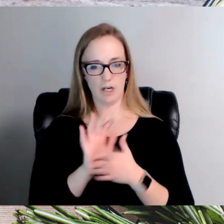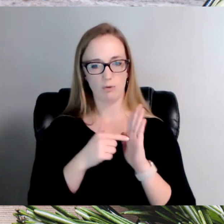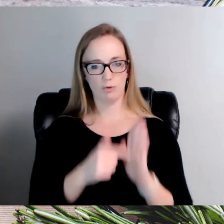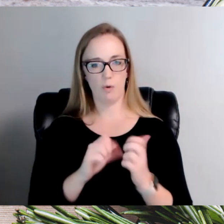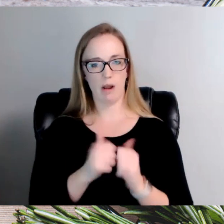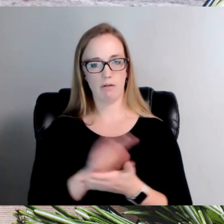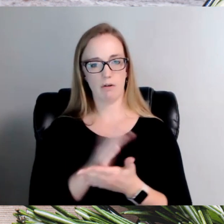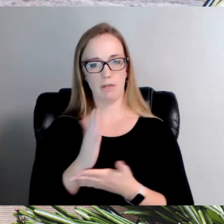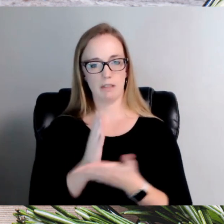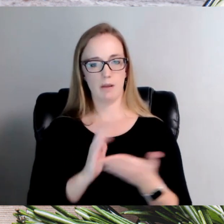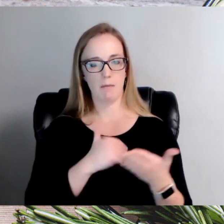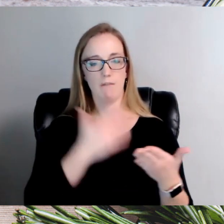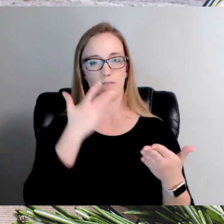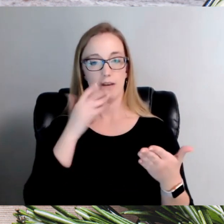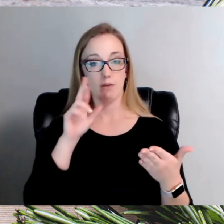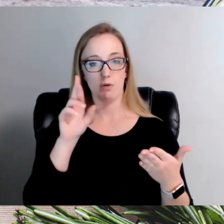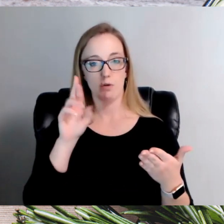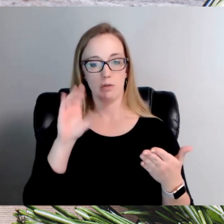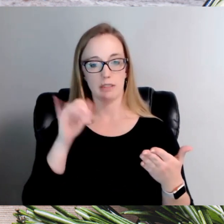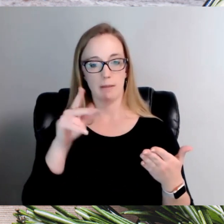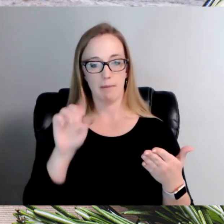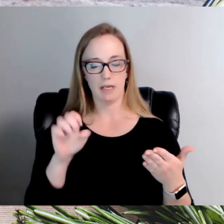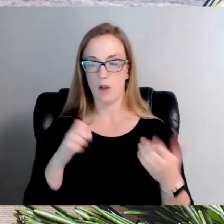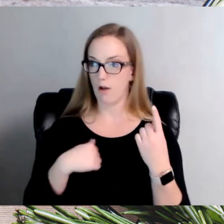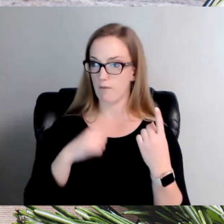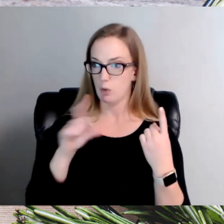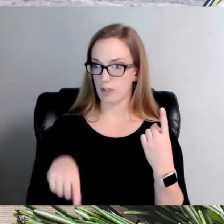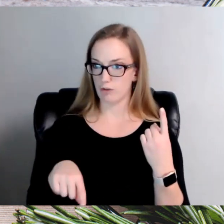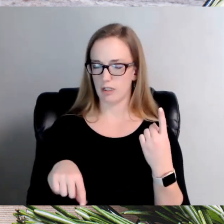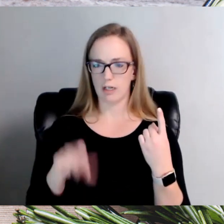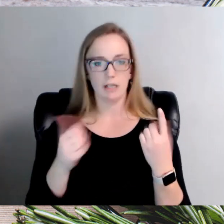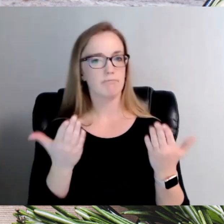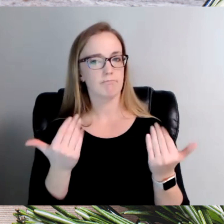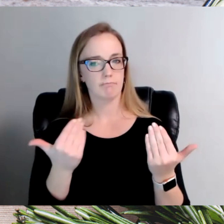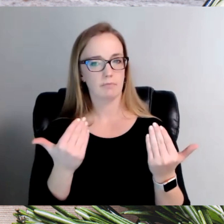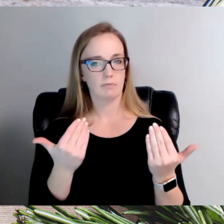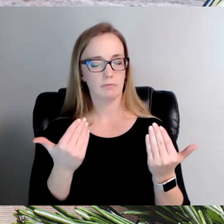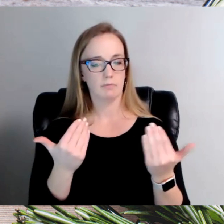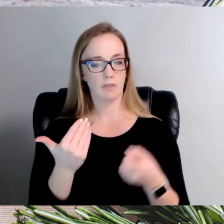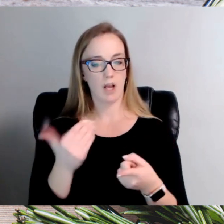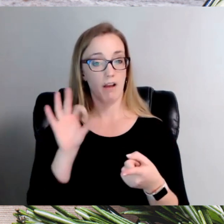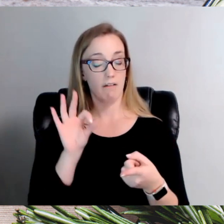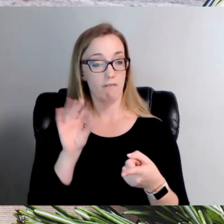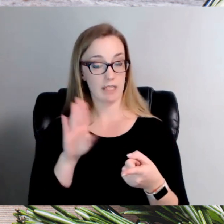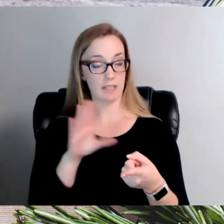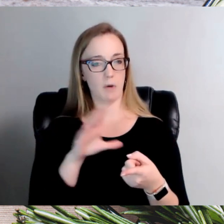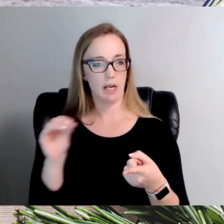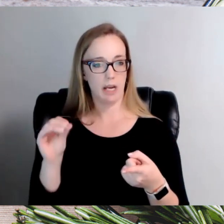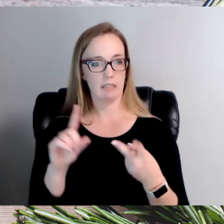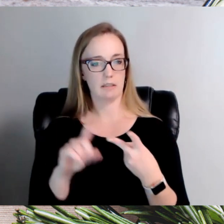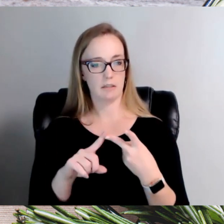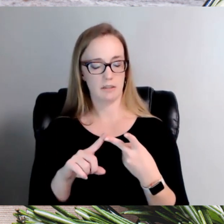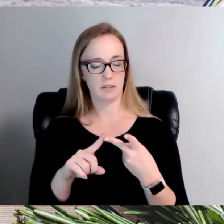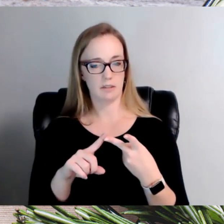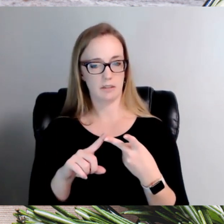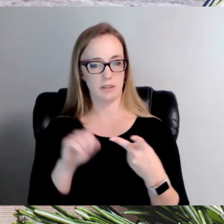that you mentioned different cooking methods because boiled Brussels sprouts are not my thing, but I do believe that sauteed or roasted